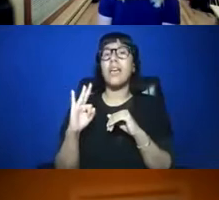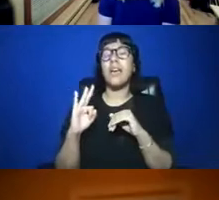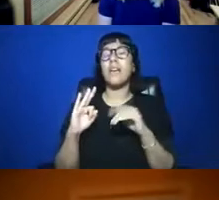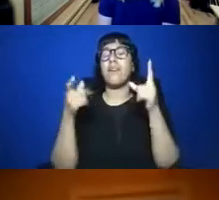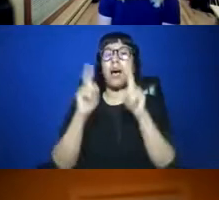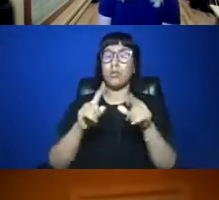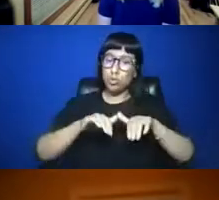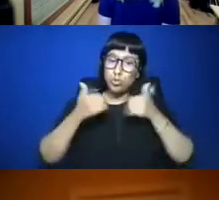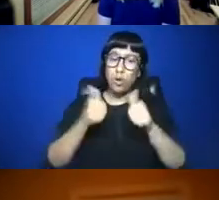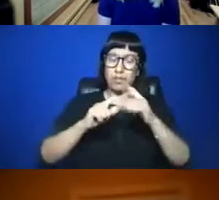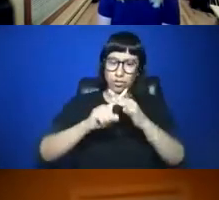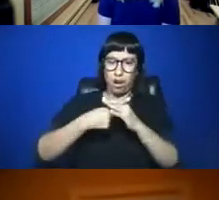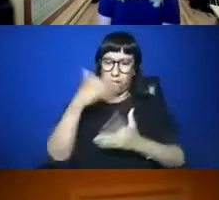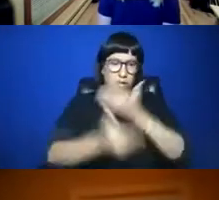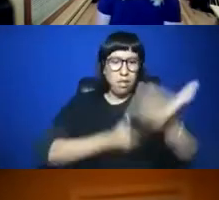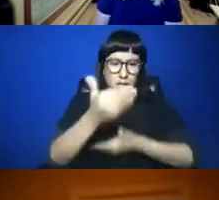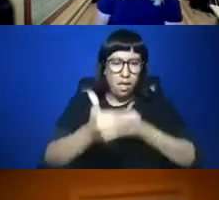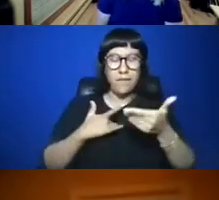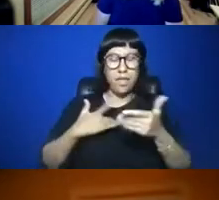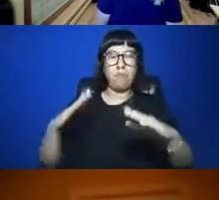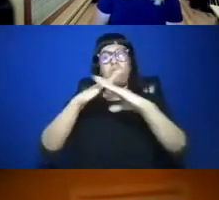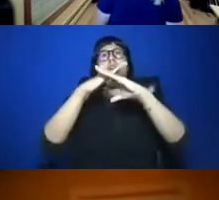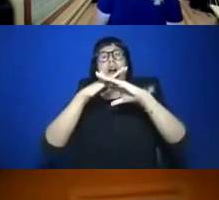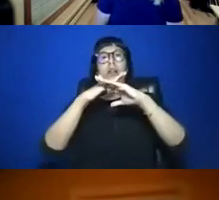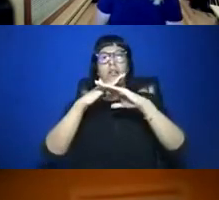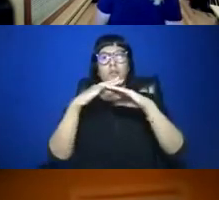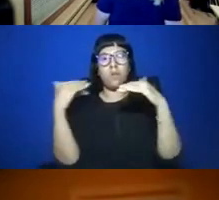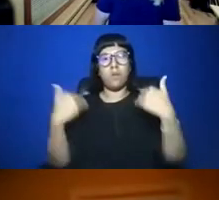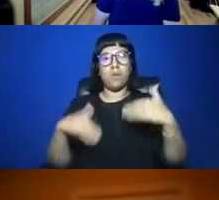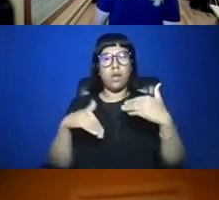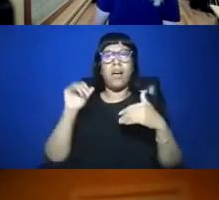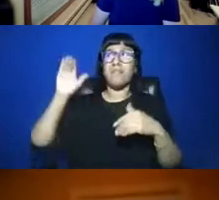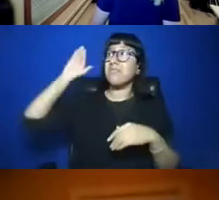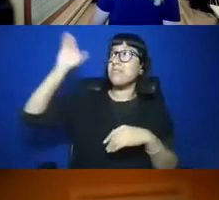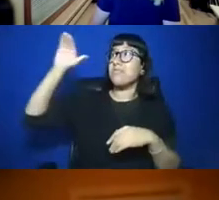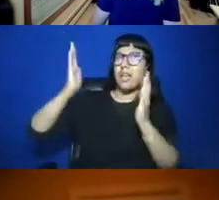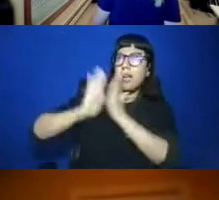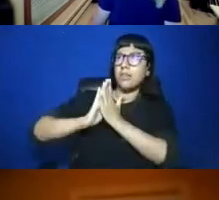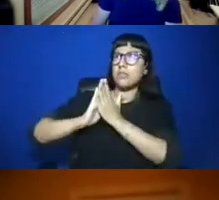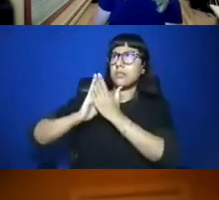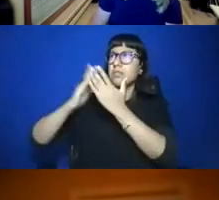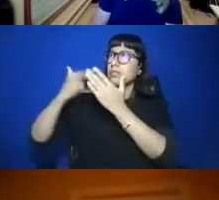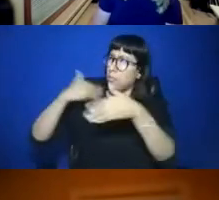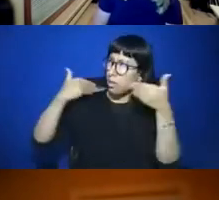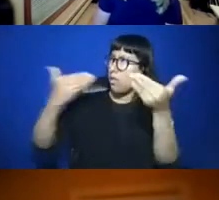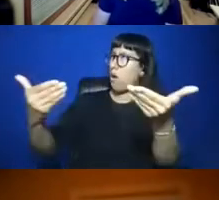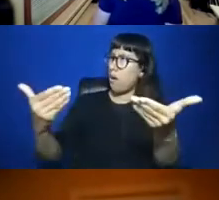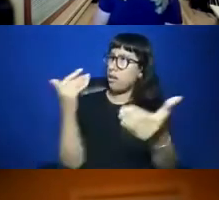it. I have to ask to the ancestor, let me do these